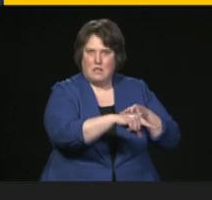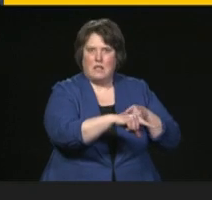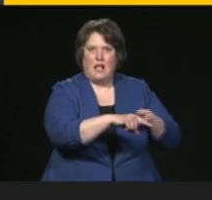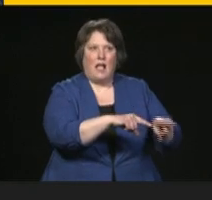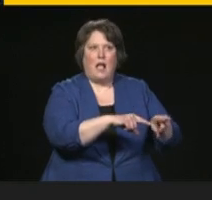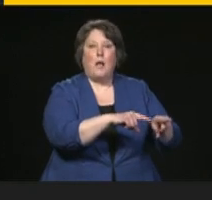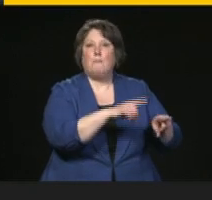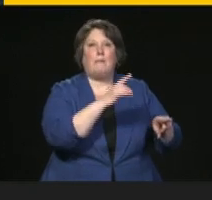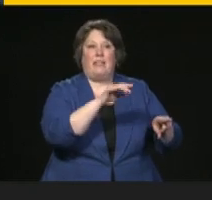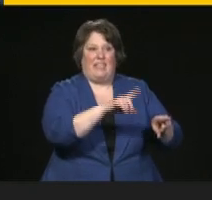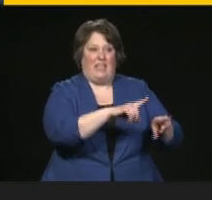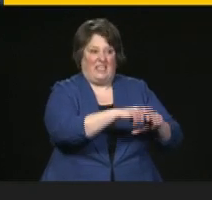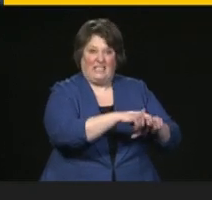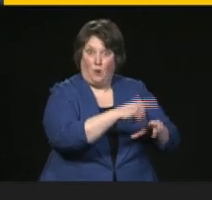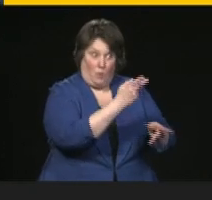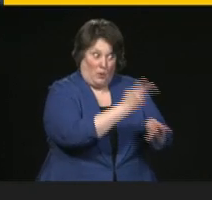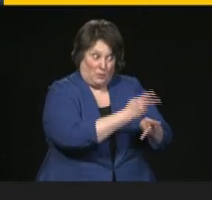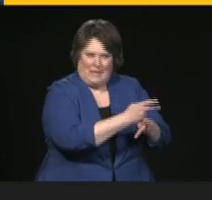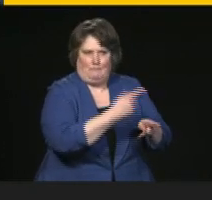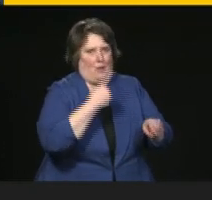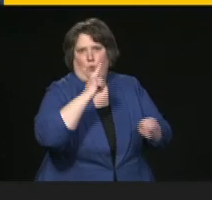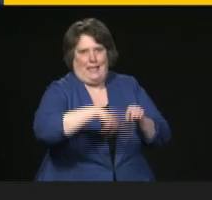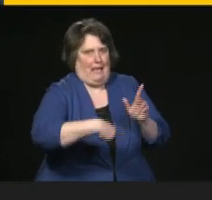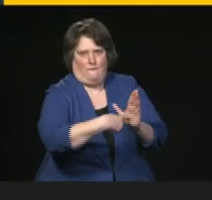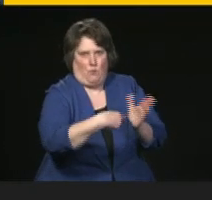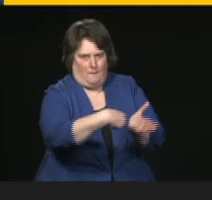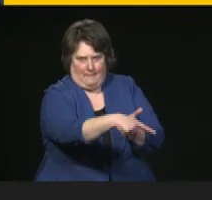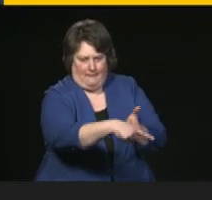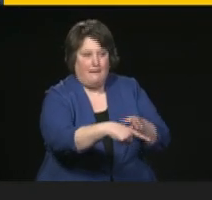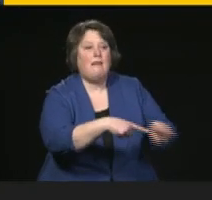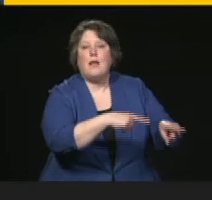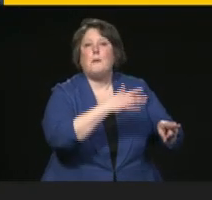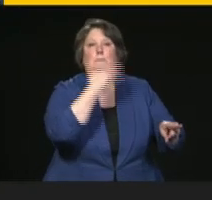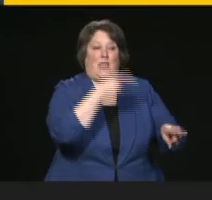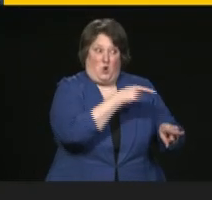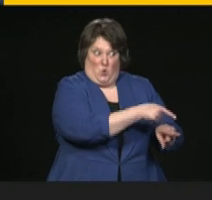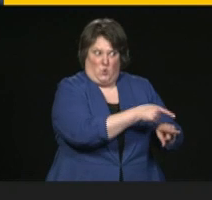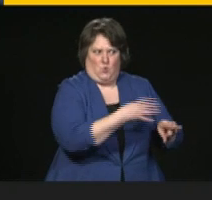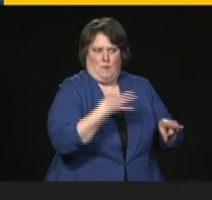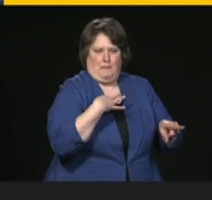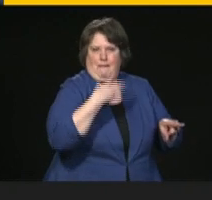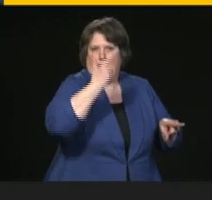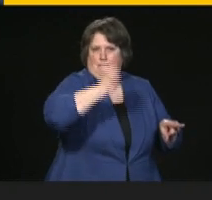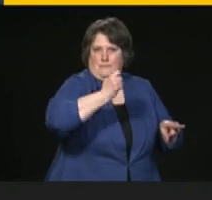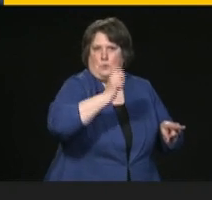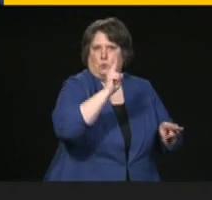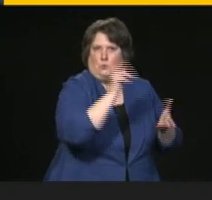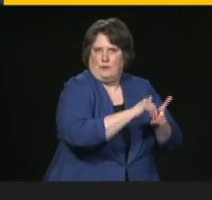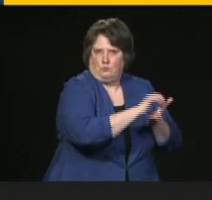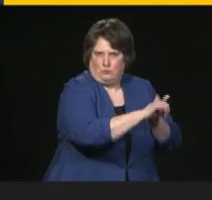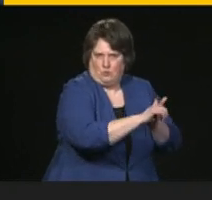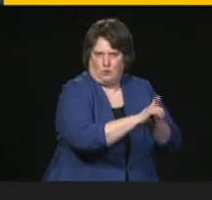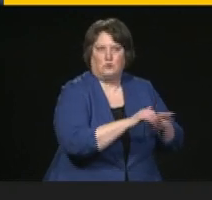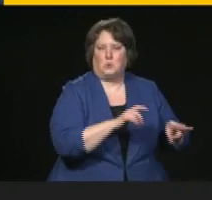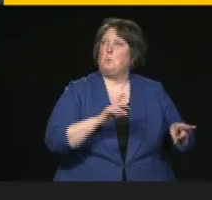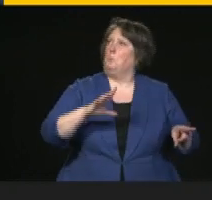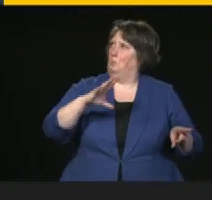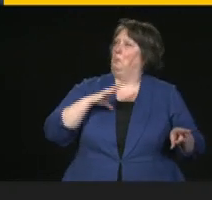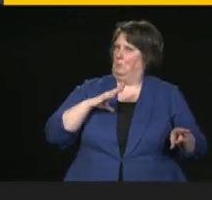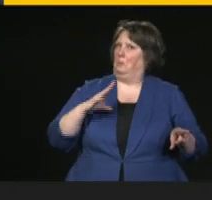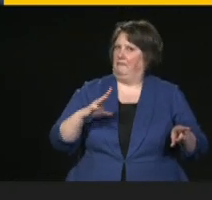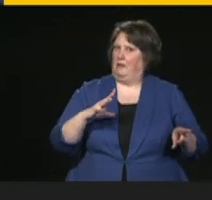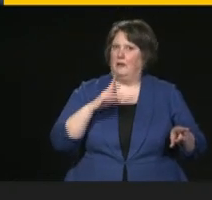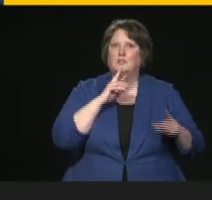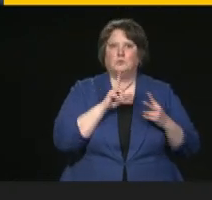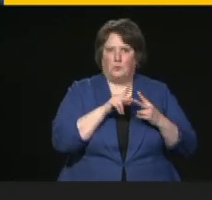way, we're protecting Canadians and recognize that, you know, people need to be able to have confidence that they'll be able to get access to